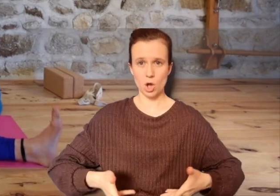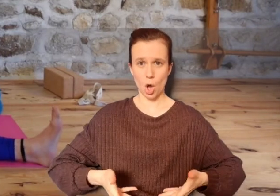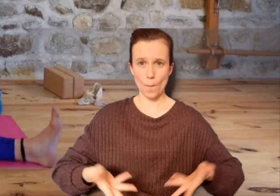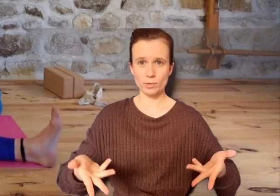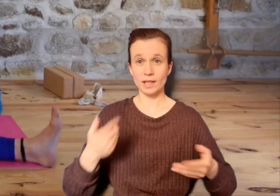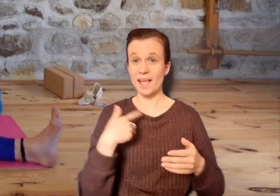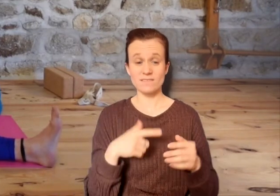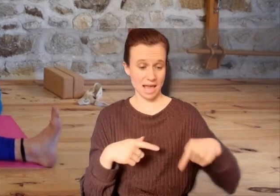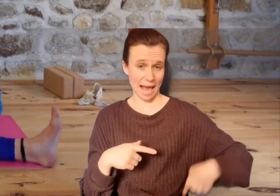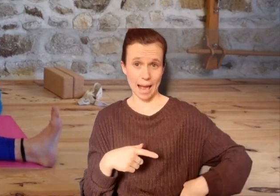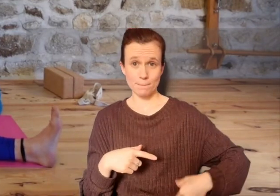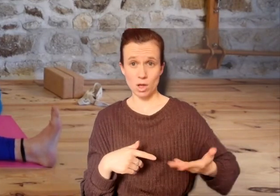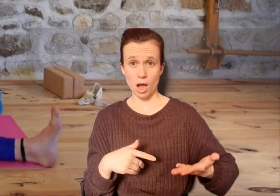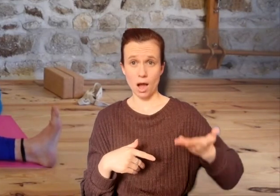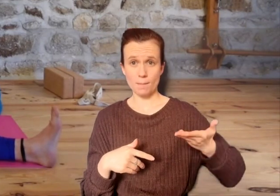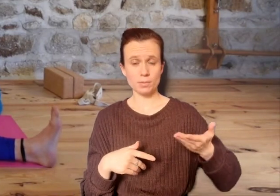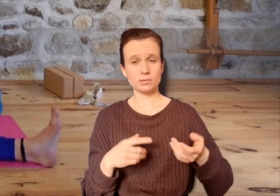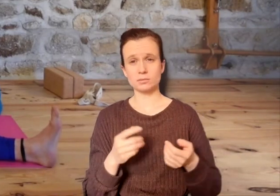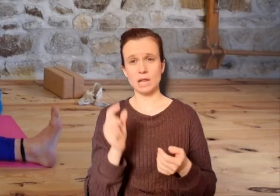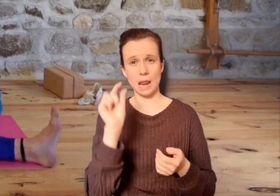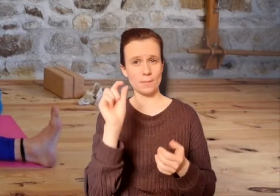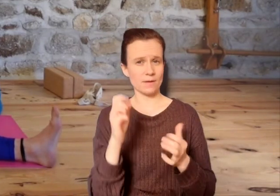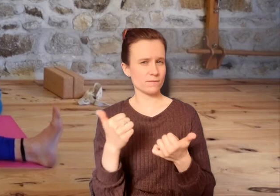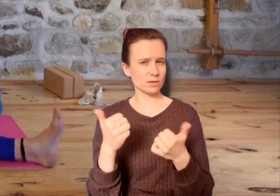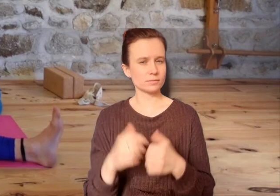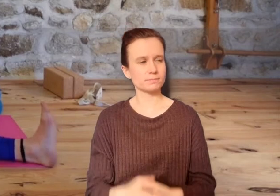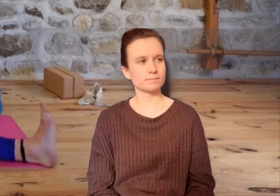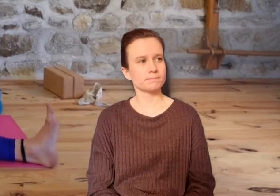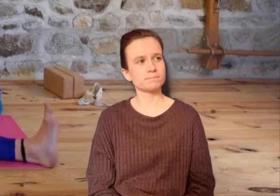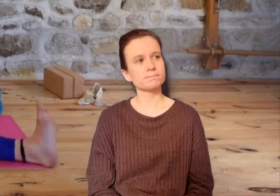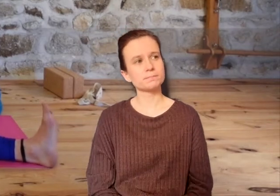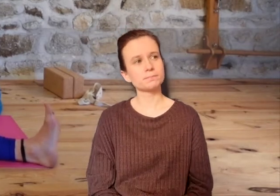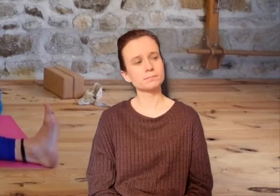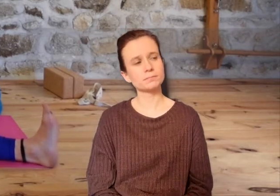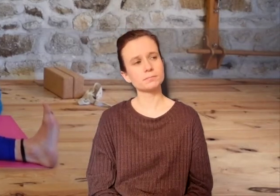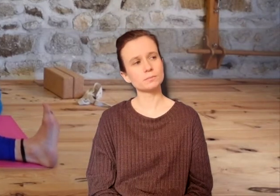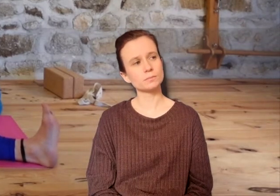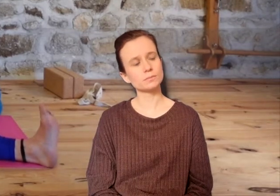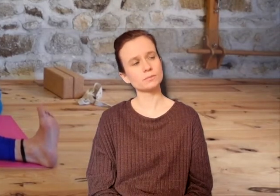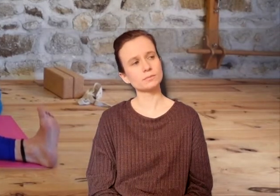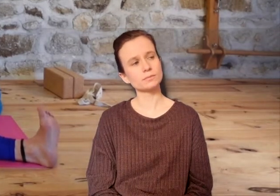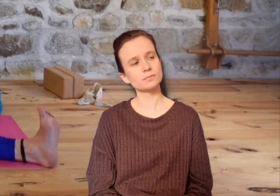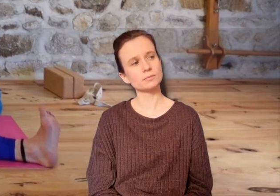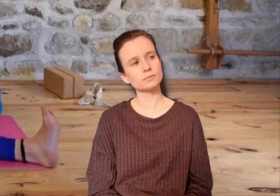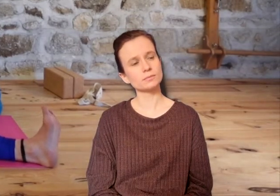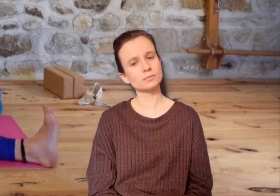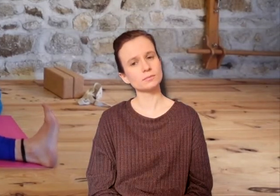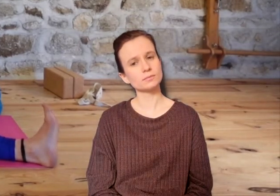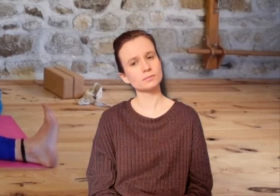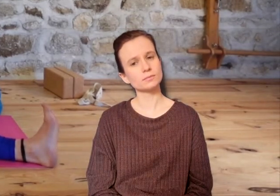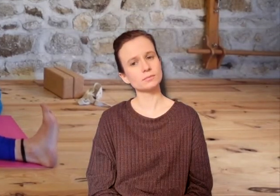Staying released in that right hip, but don't be concerned if it comes off the floor slightly. Reaching over to the left.